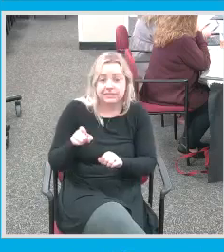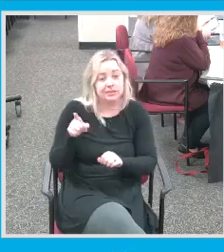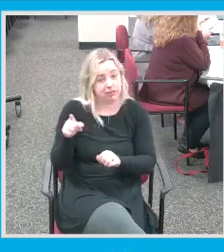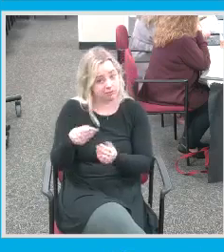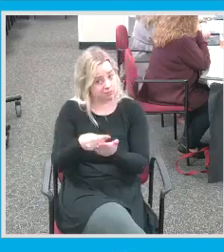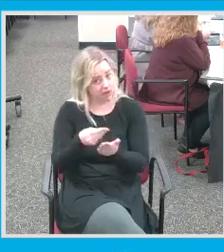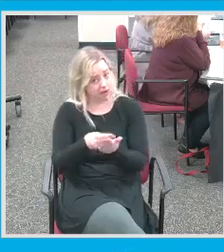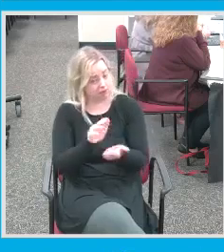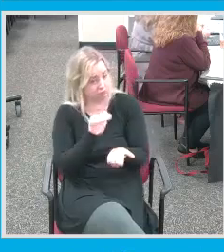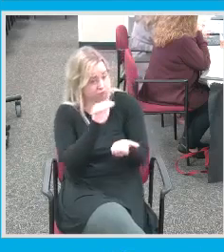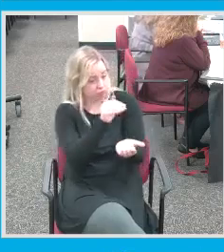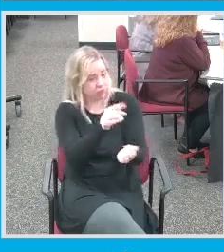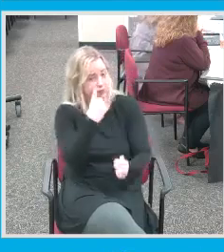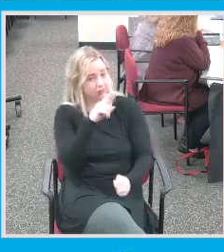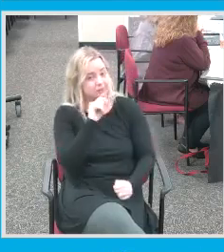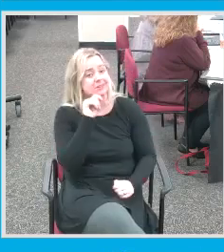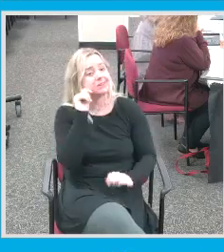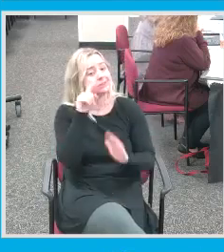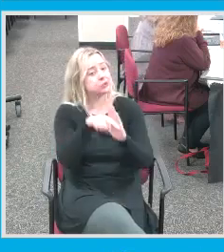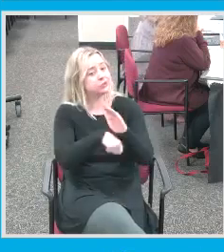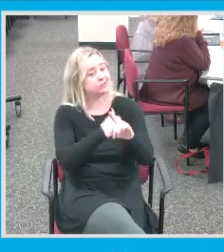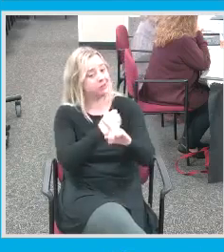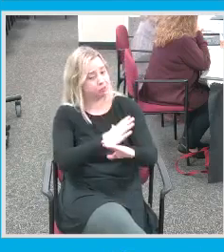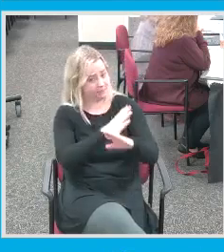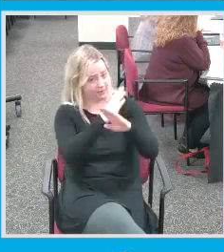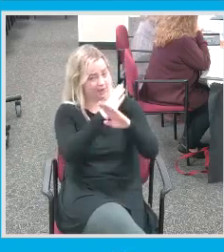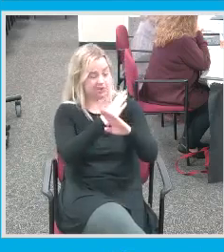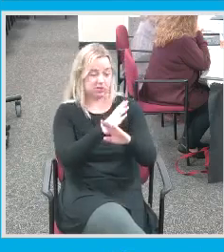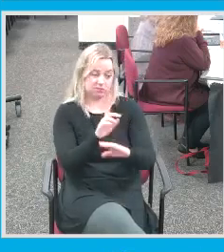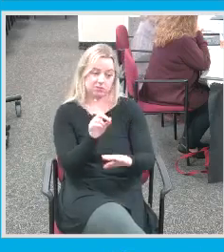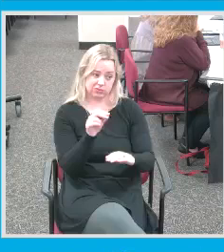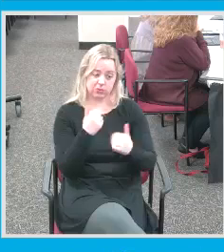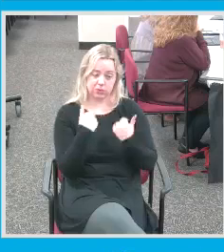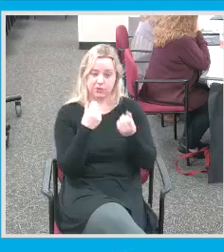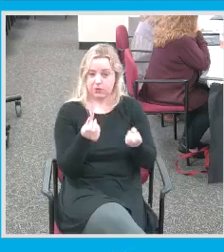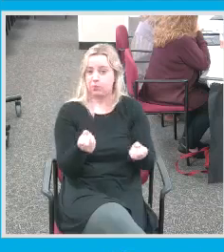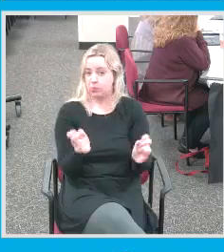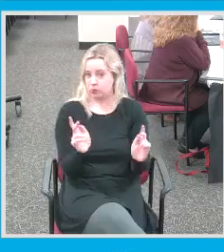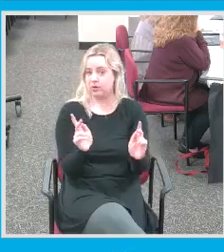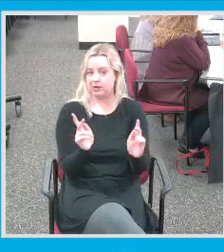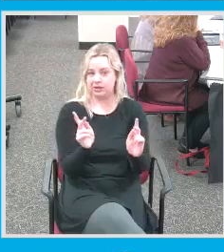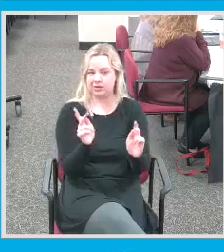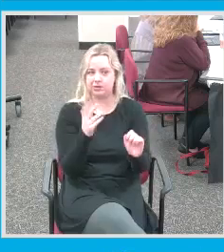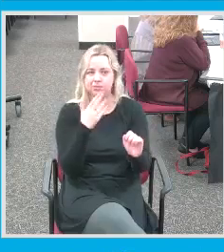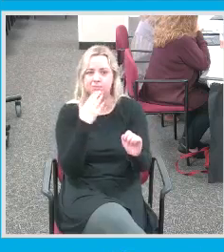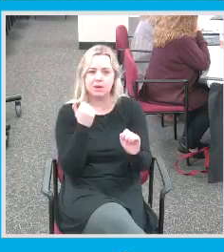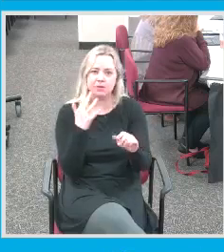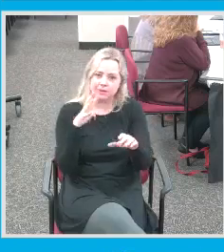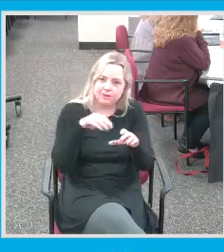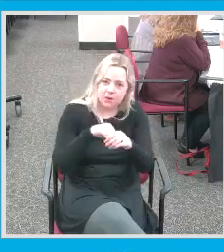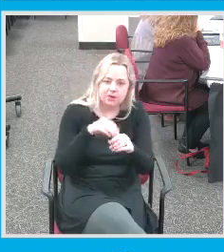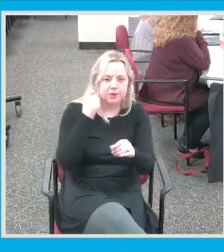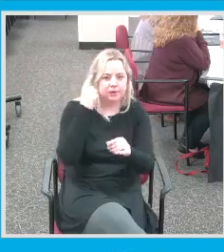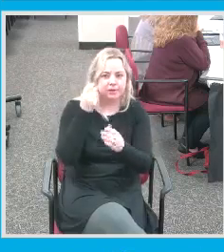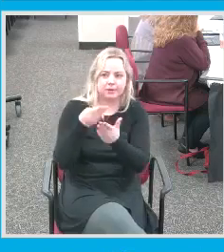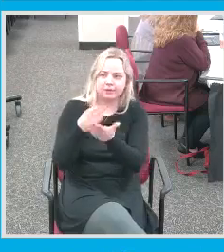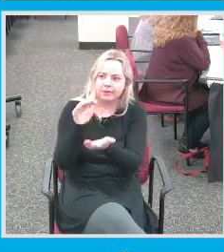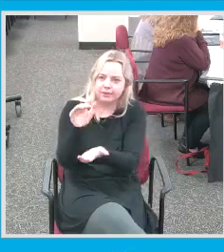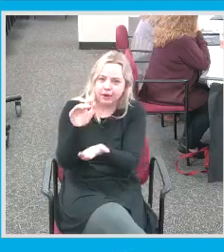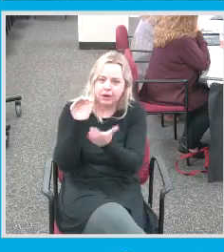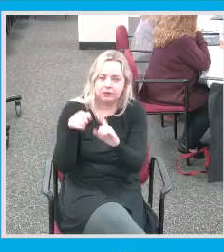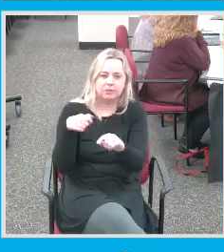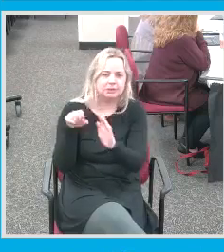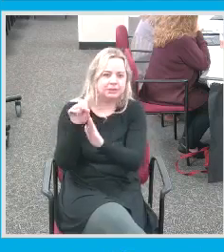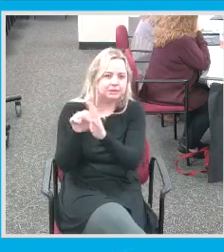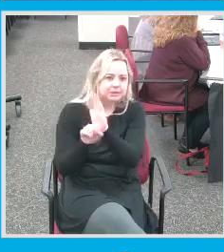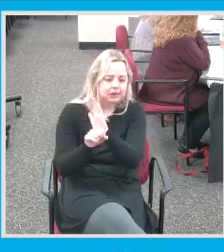prevention. And so I think that there's an opportunity also to get more engaged. The funding from the State Health Department and the suicide prevention,